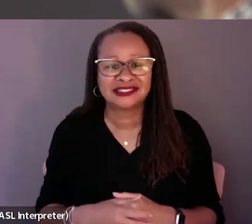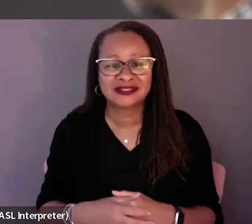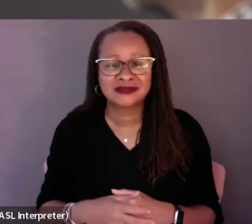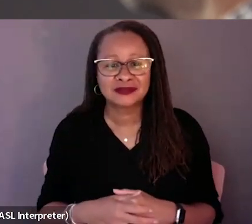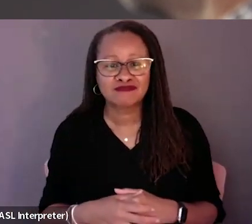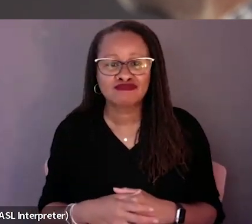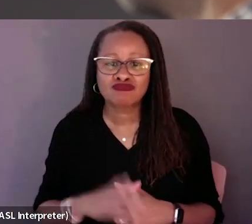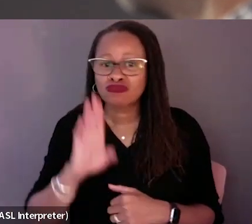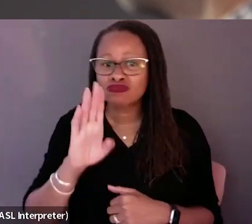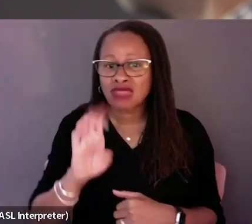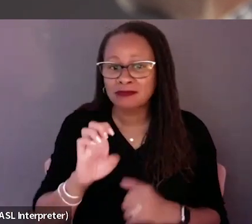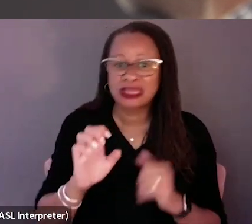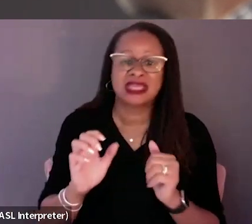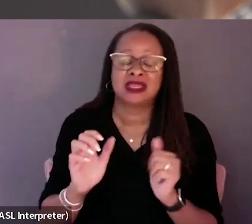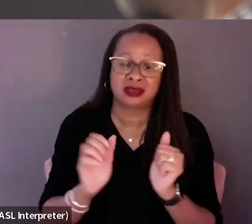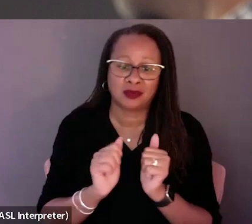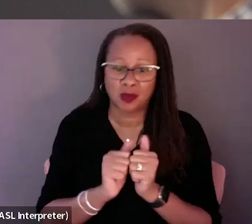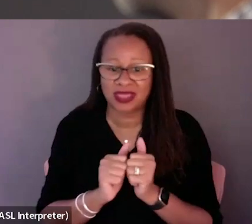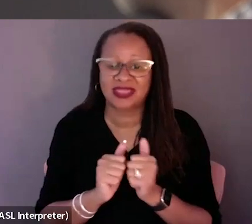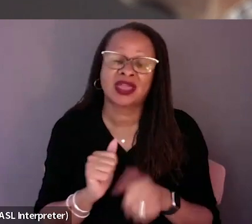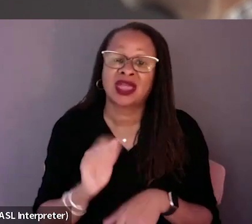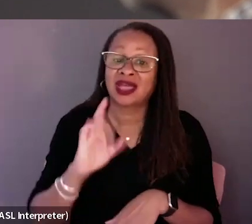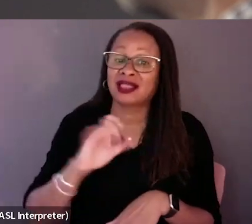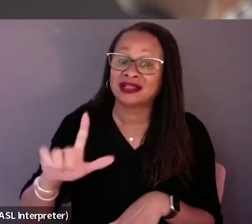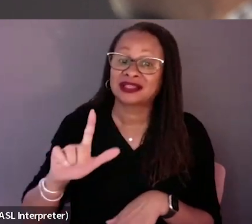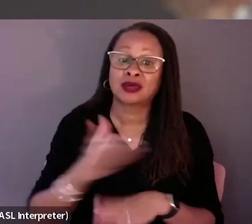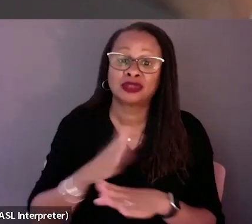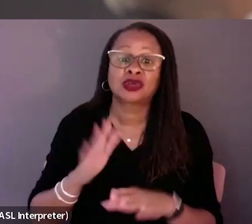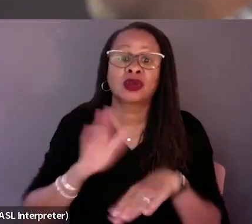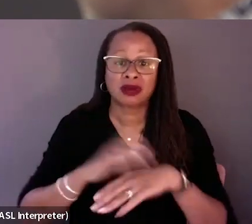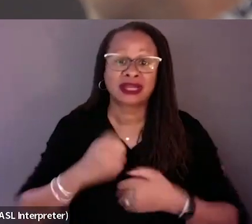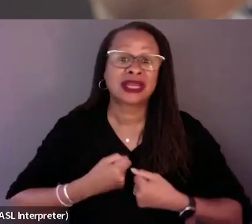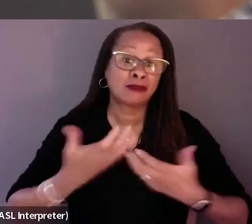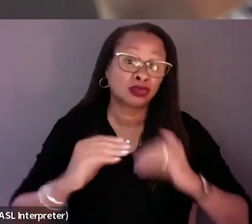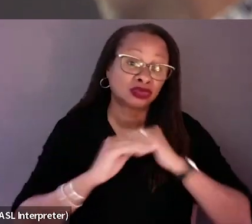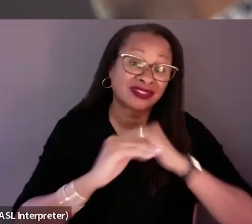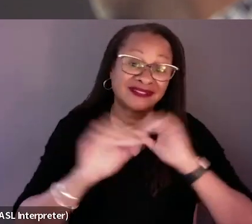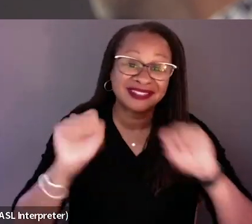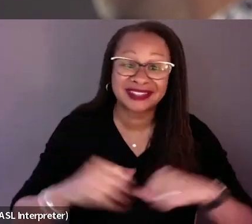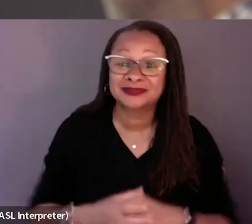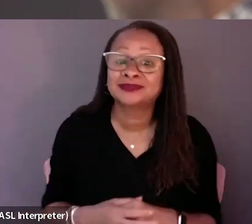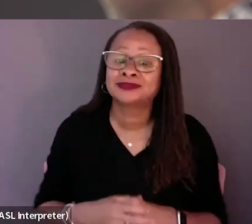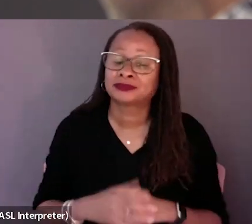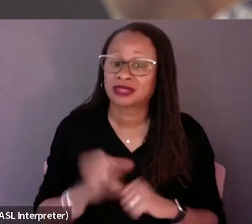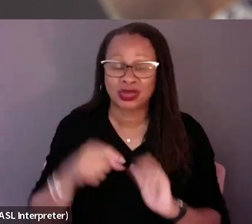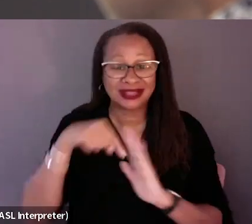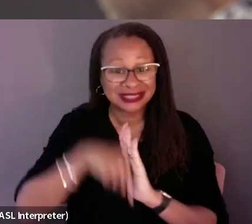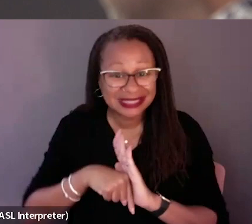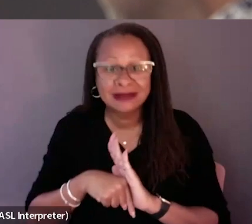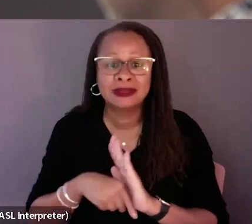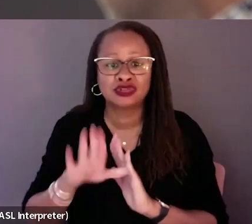you can be with a classical music like just on emotional level. Okay, you can like deepen